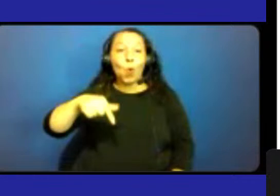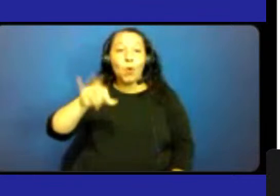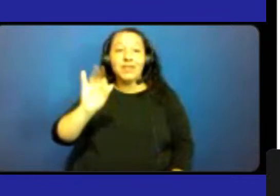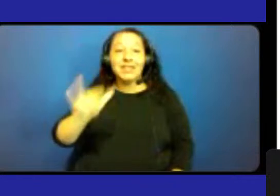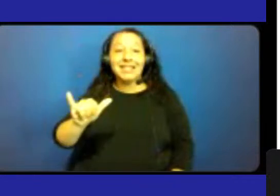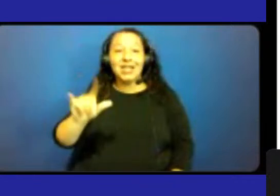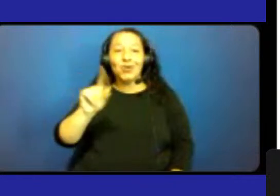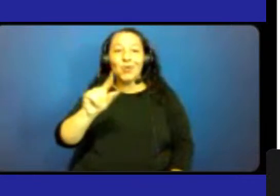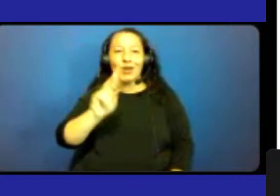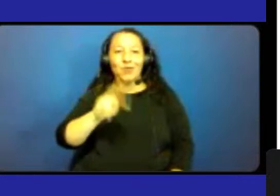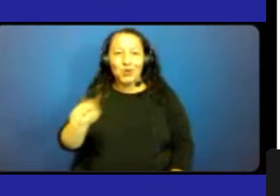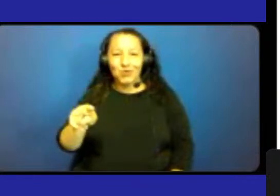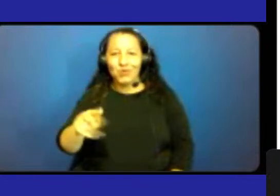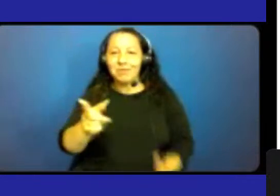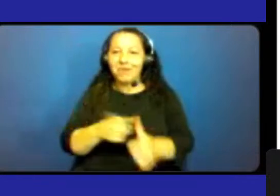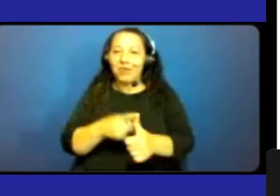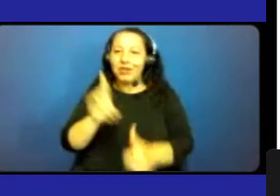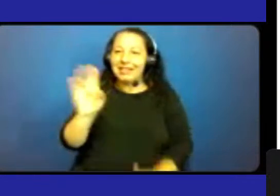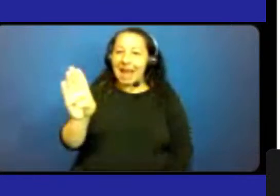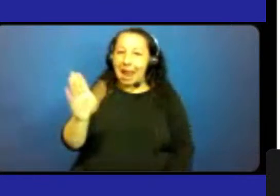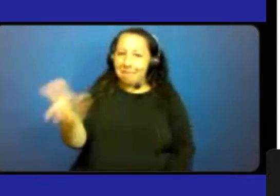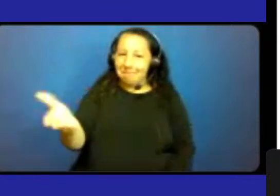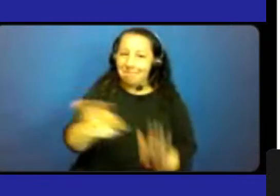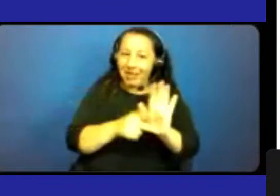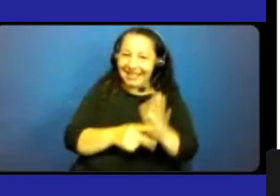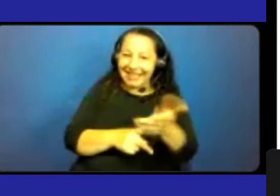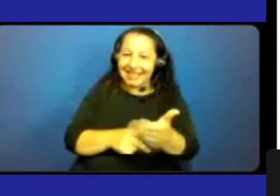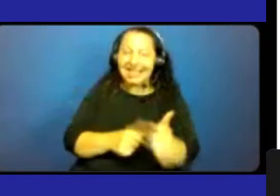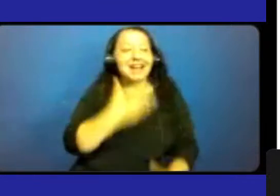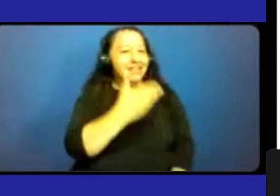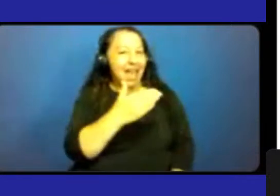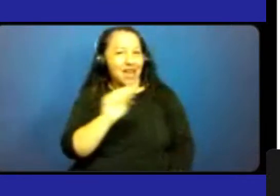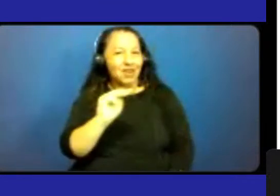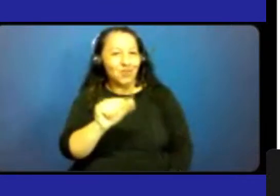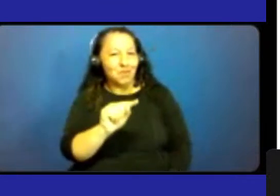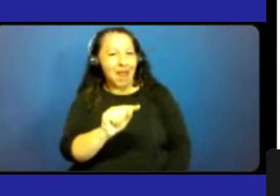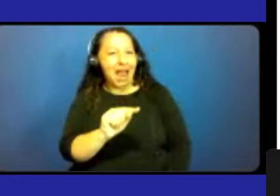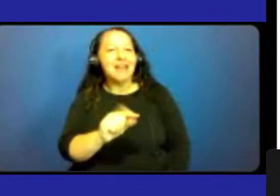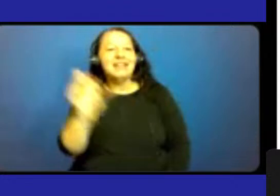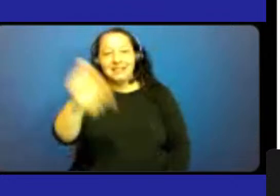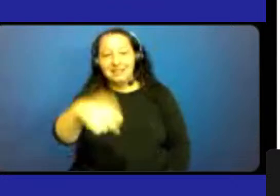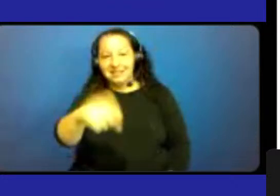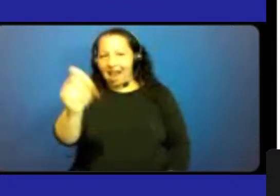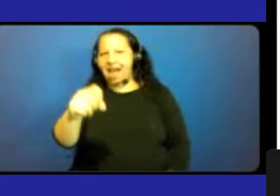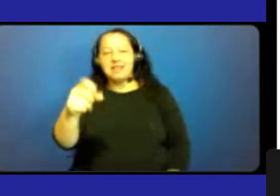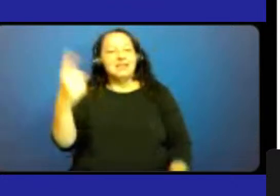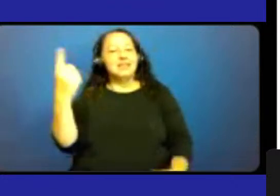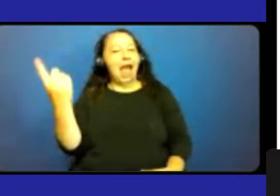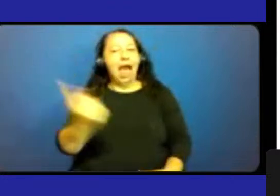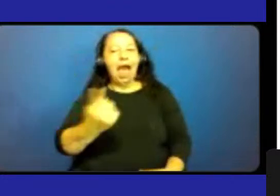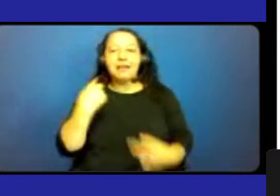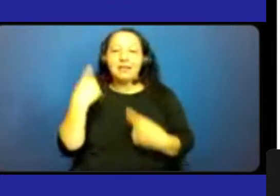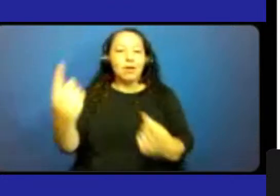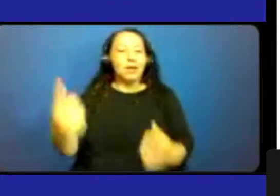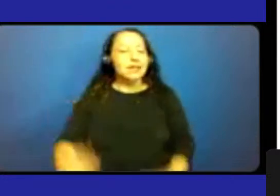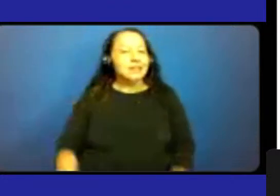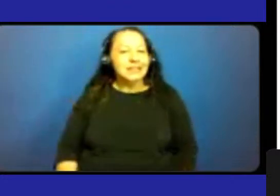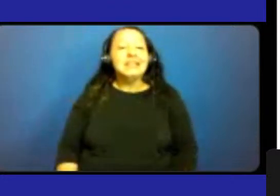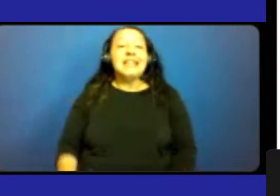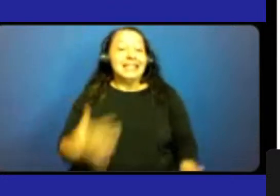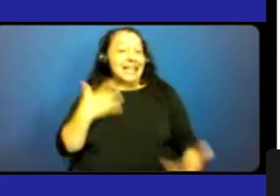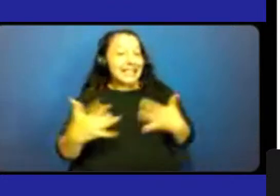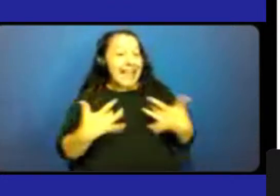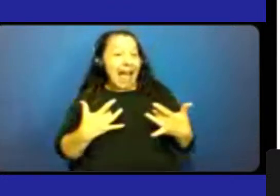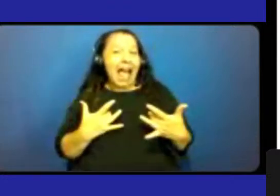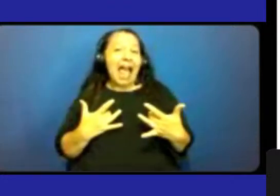on the policy side. Thank you, Matt. Yes, so, as ever, it is an exciting or perhaps exhilarating, perhaps